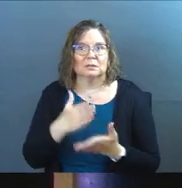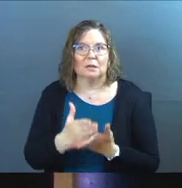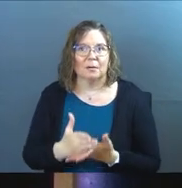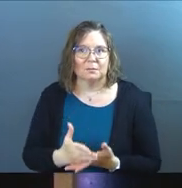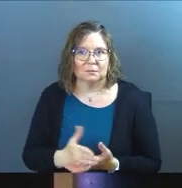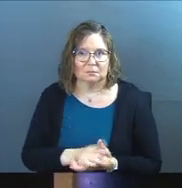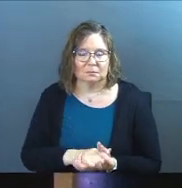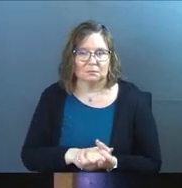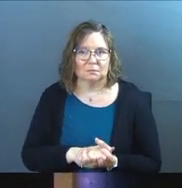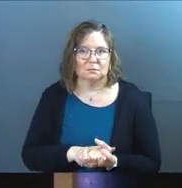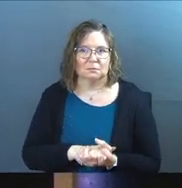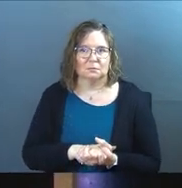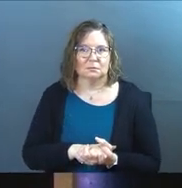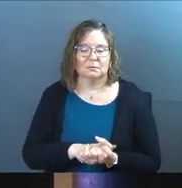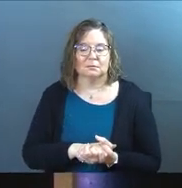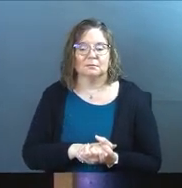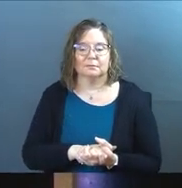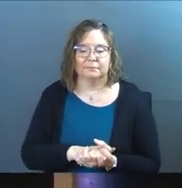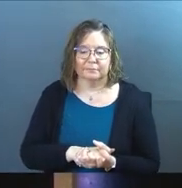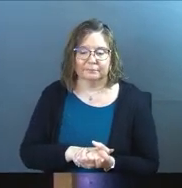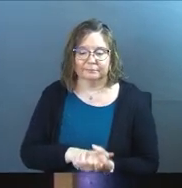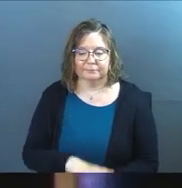stopped.